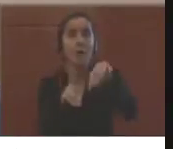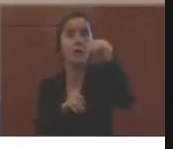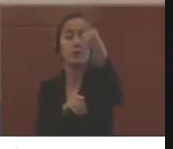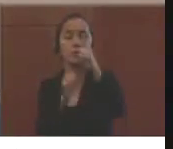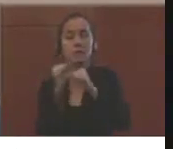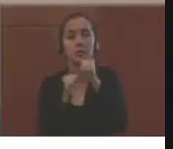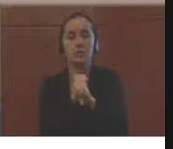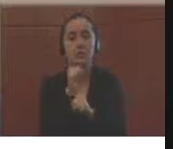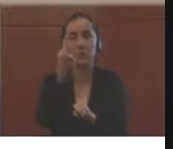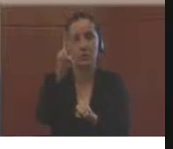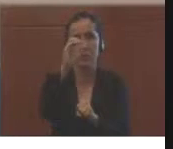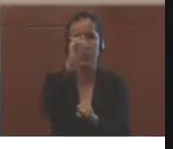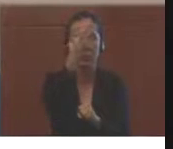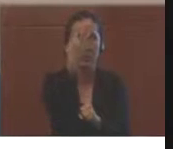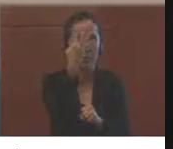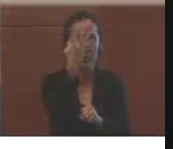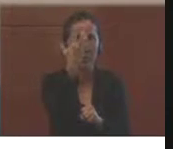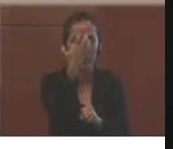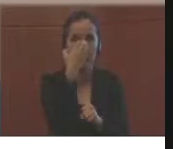for action.